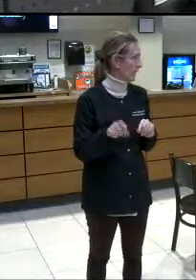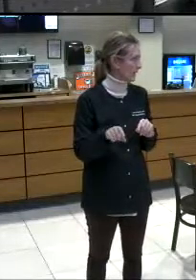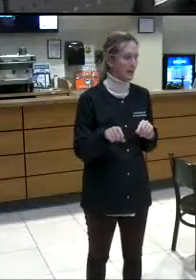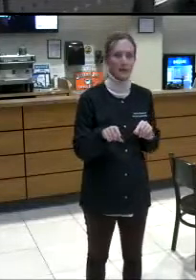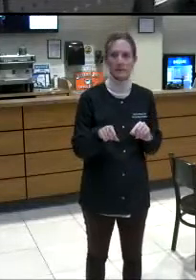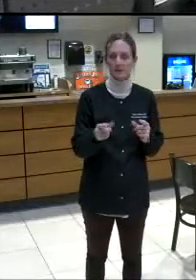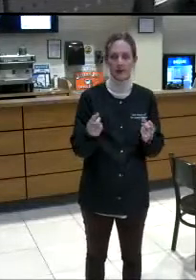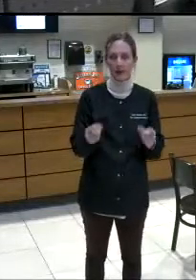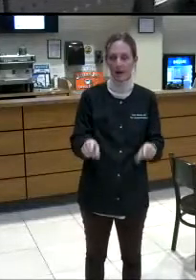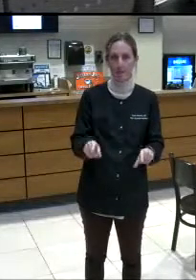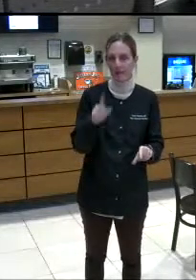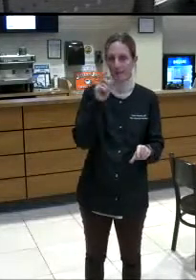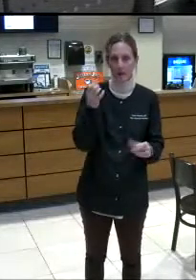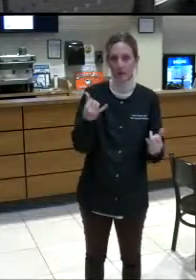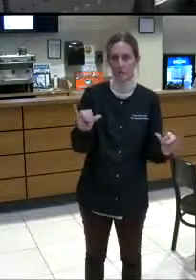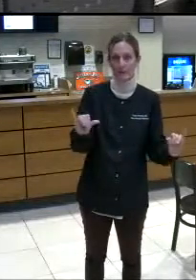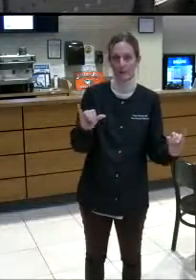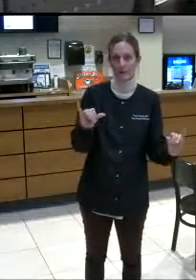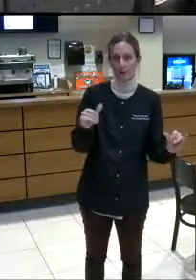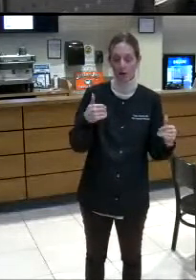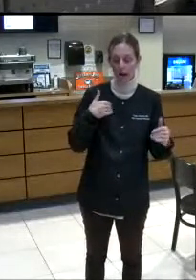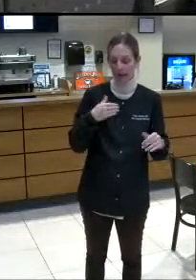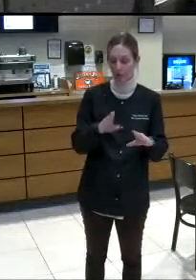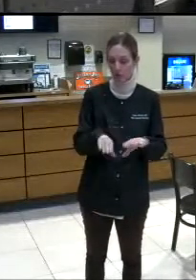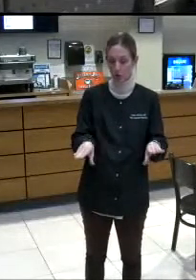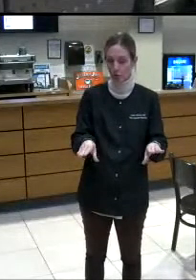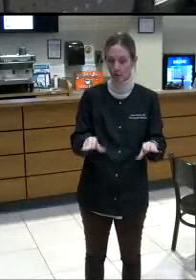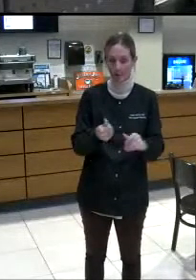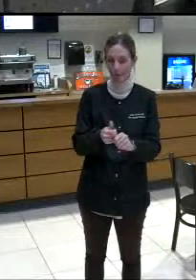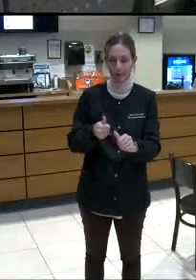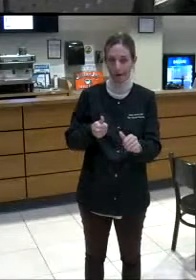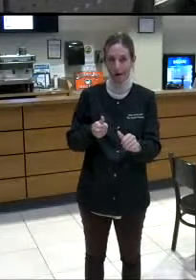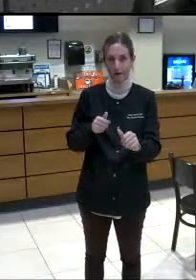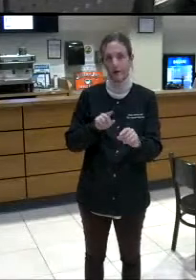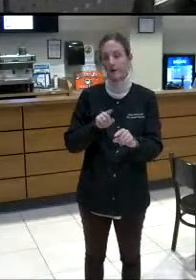because we still don't have children that can read and do math when they get to college.